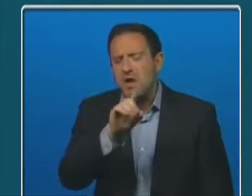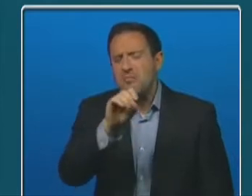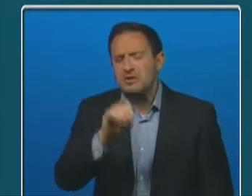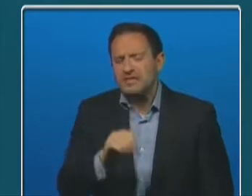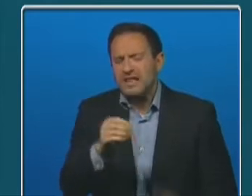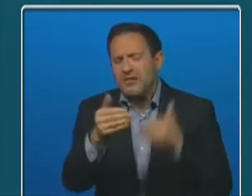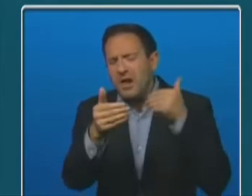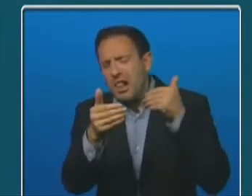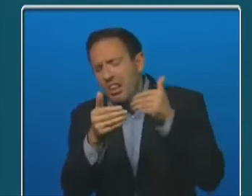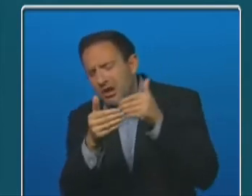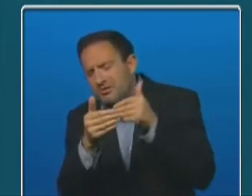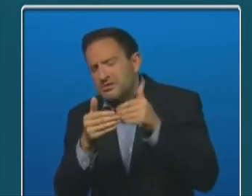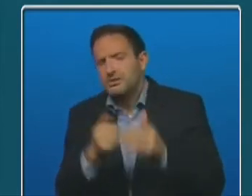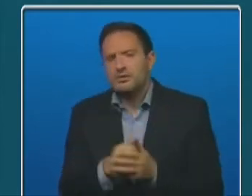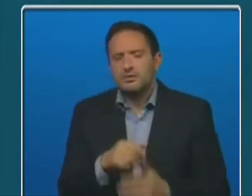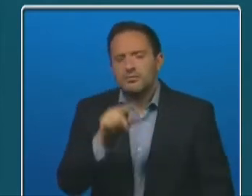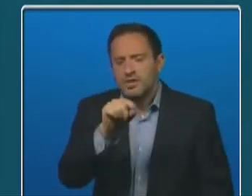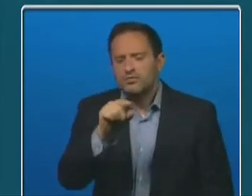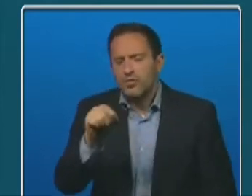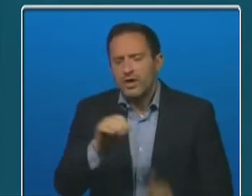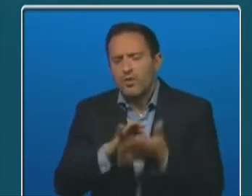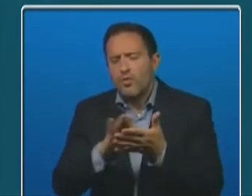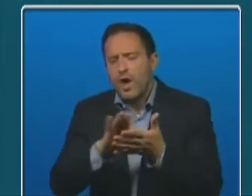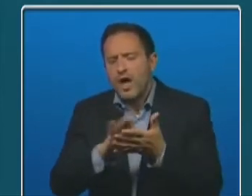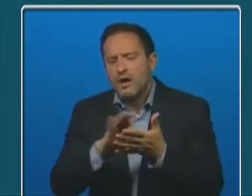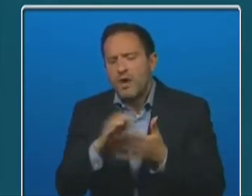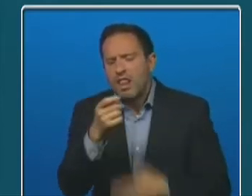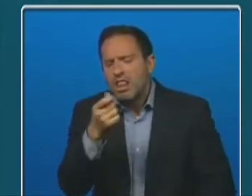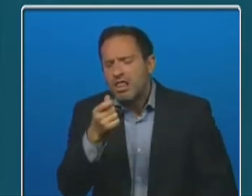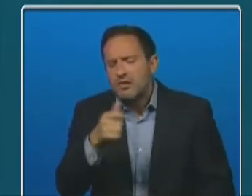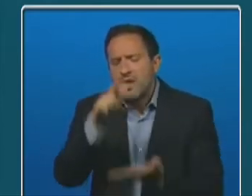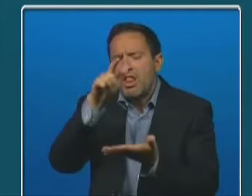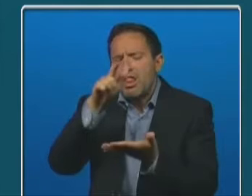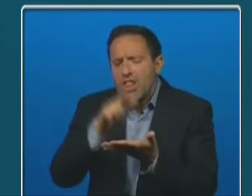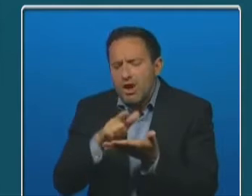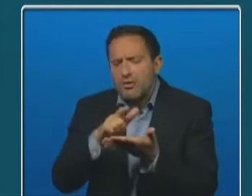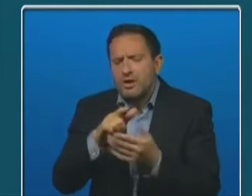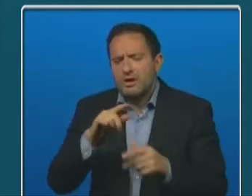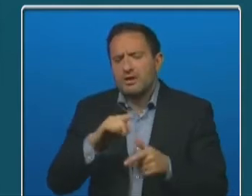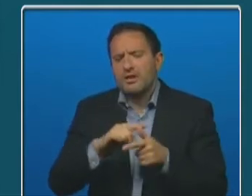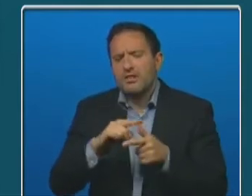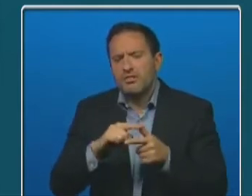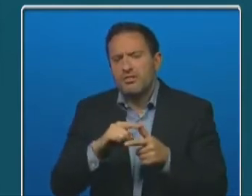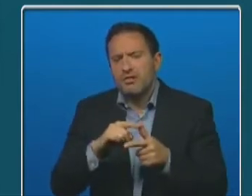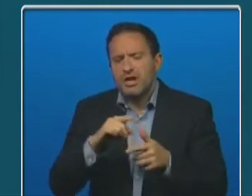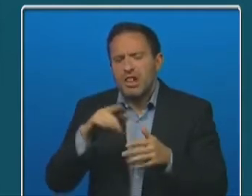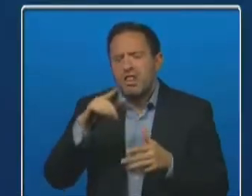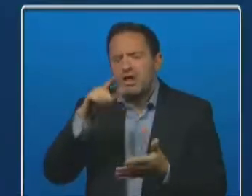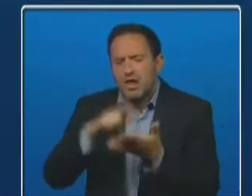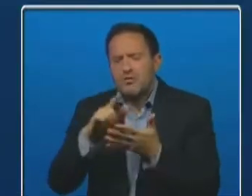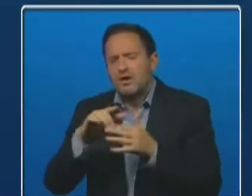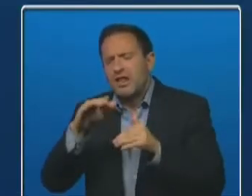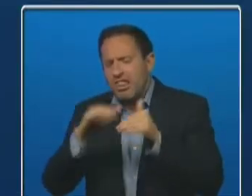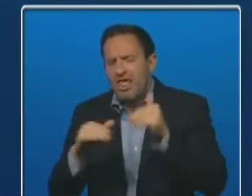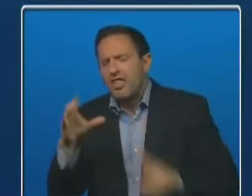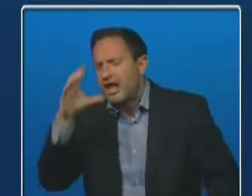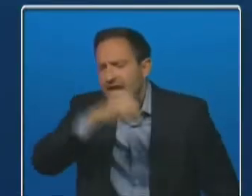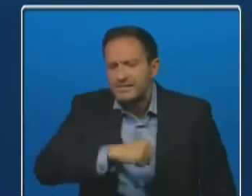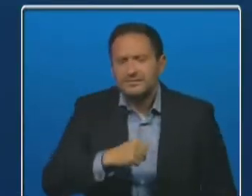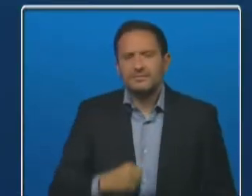still close, but the 2020 counts were slightly lower than our population estimates. Thanks for that,